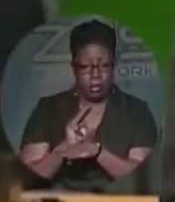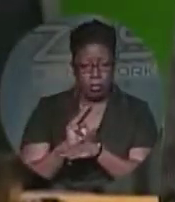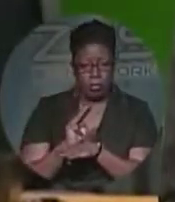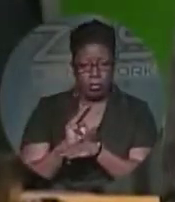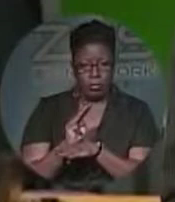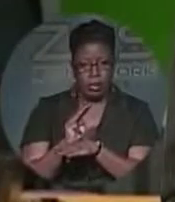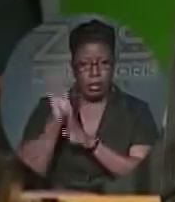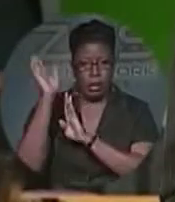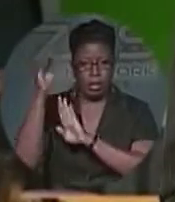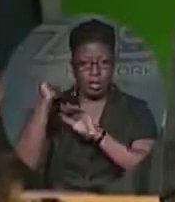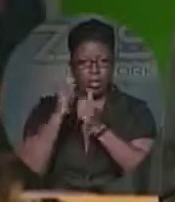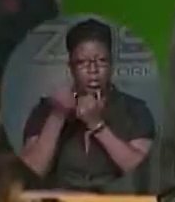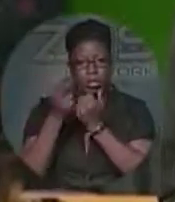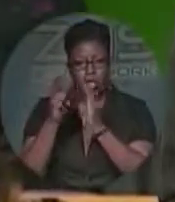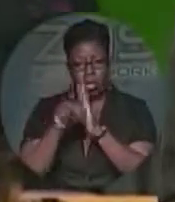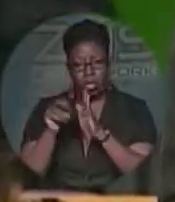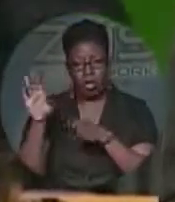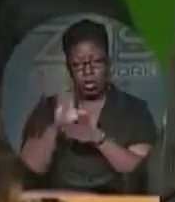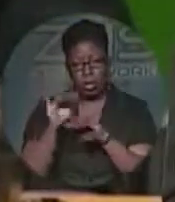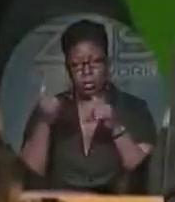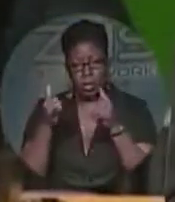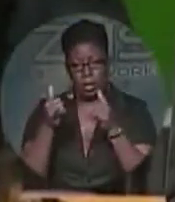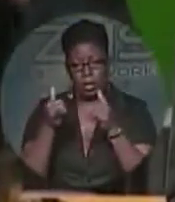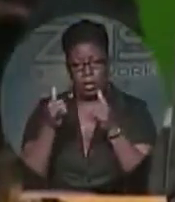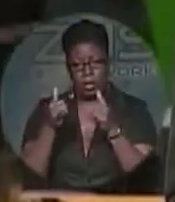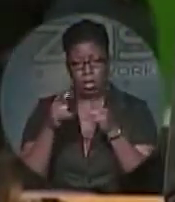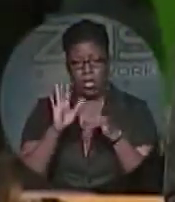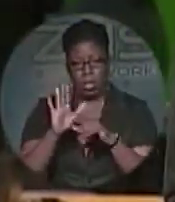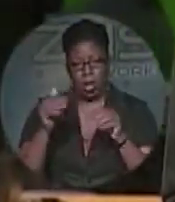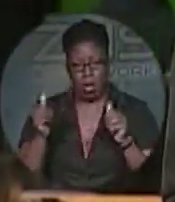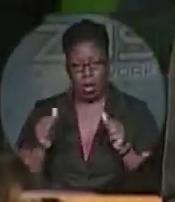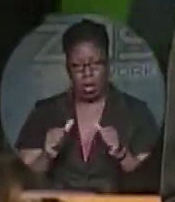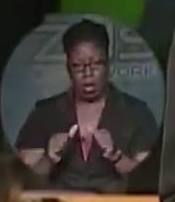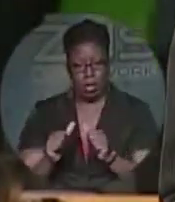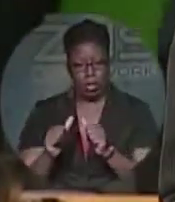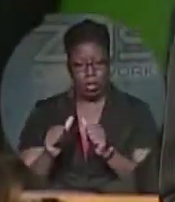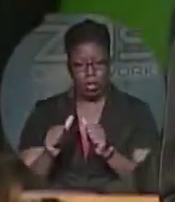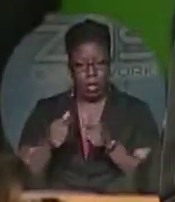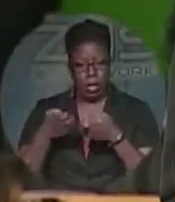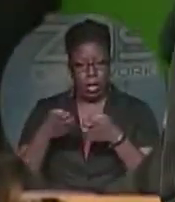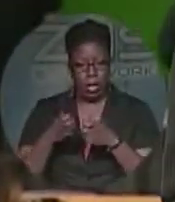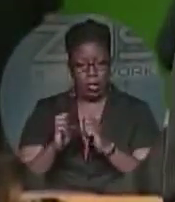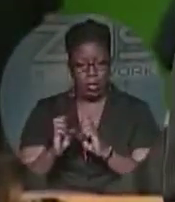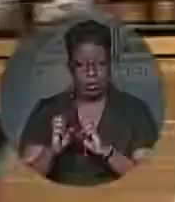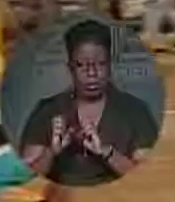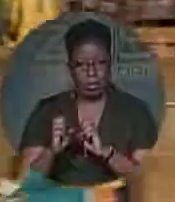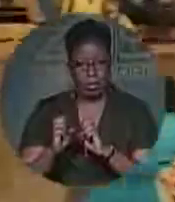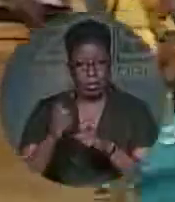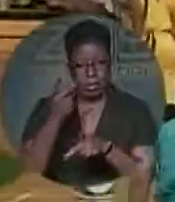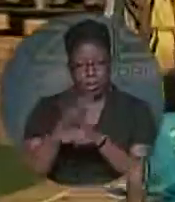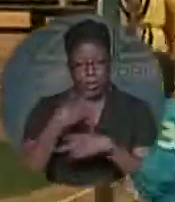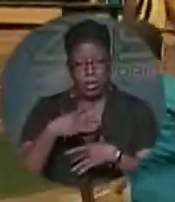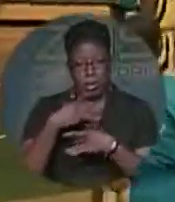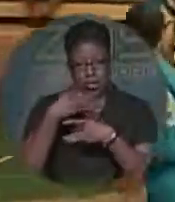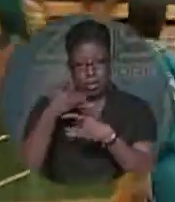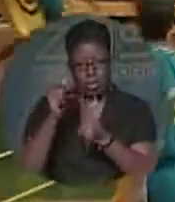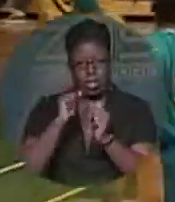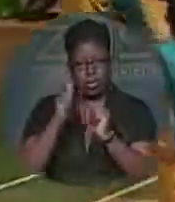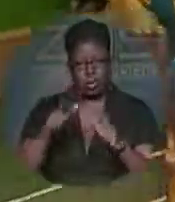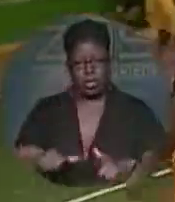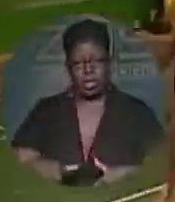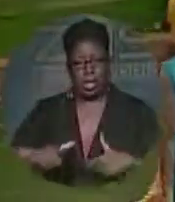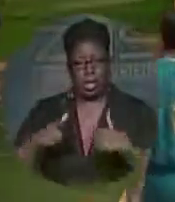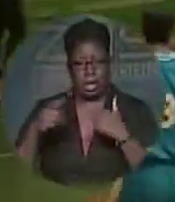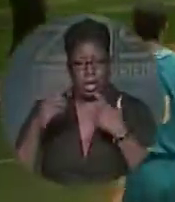Association, coaches and players, for your continued efforts and to keep the interest in the sport alive. The night also saw a